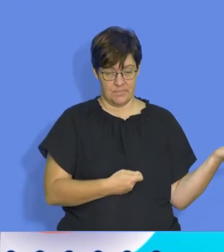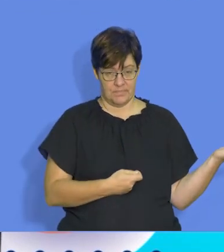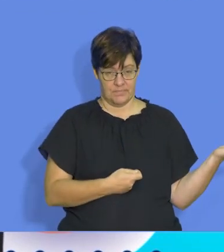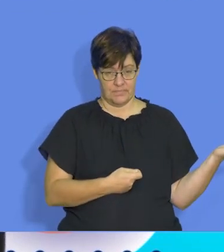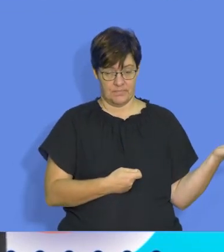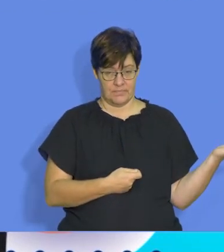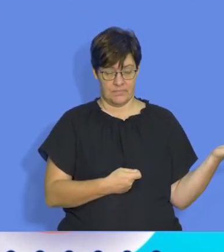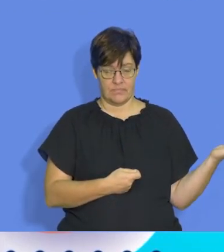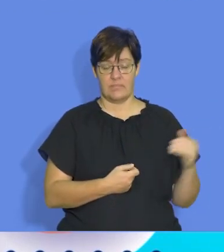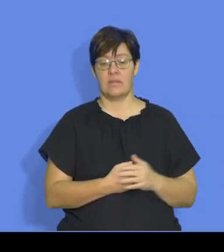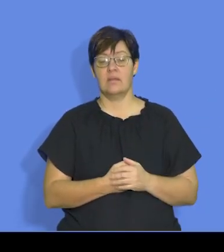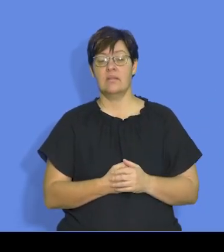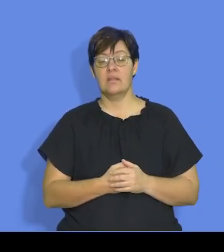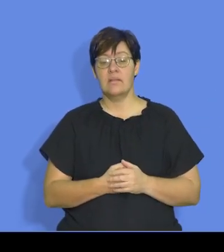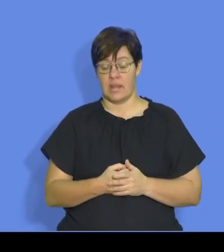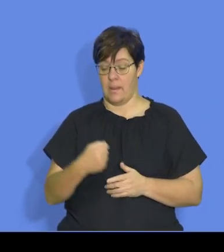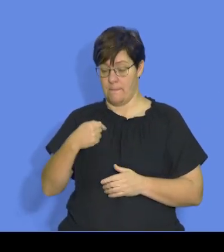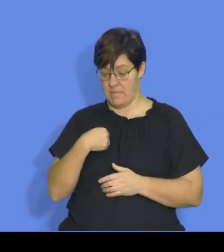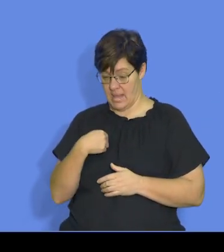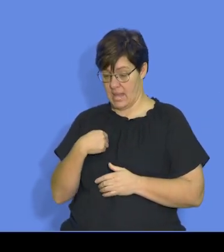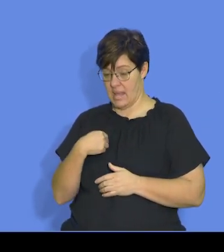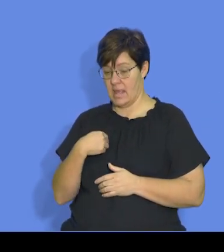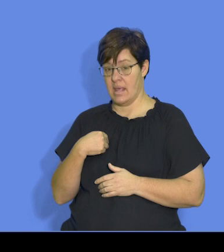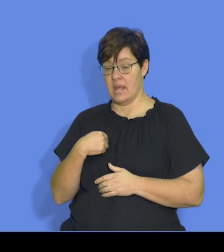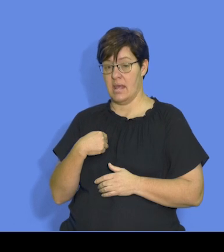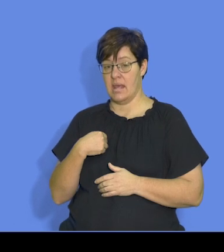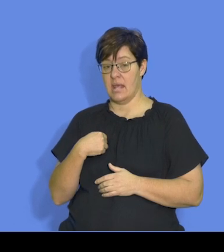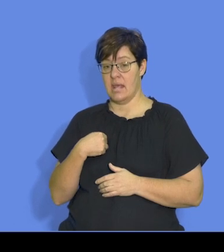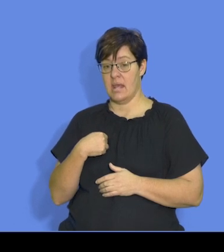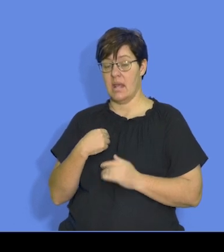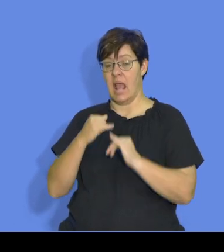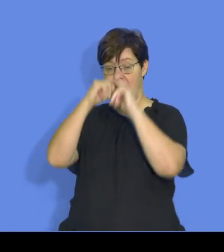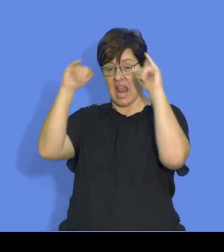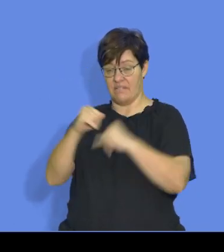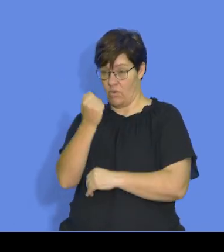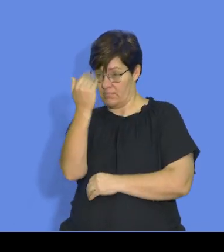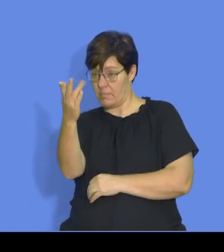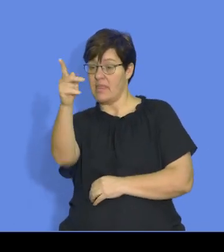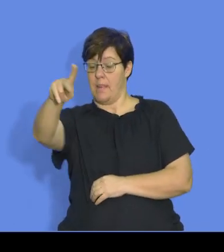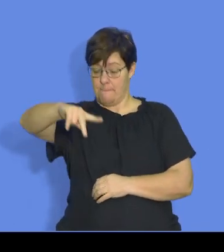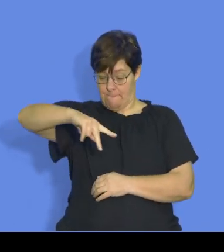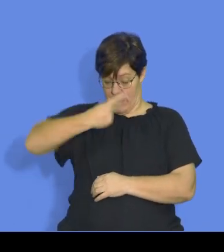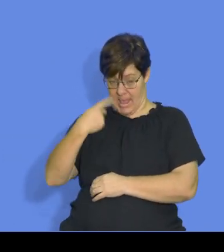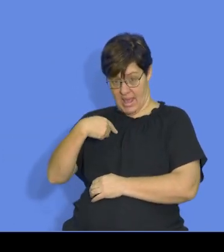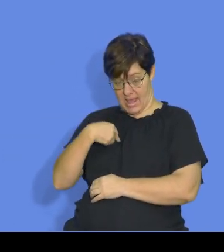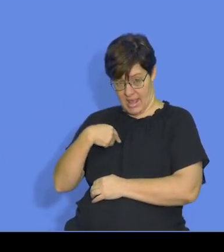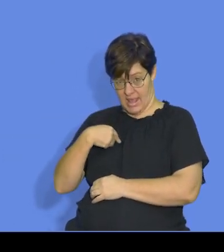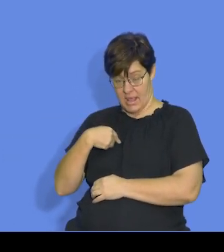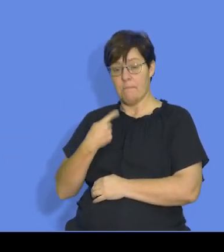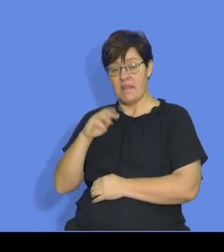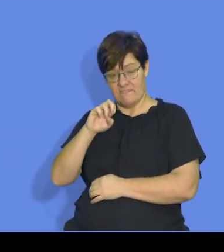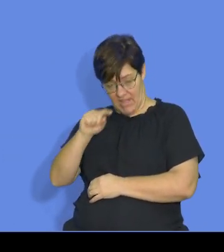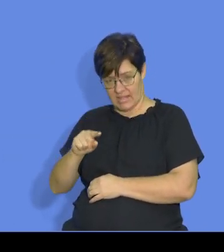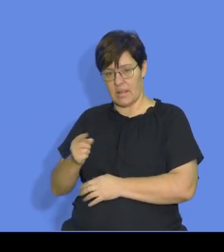SARS. Then the output VAT is all the VAT that we have charged customers. In other words, we've collected